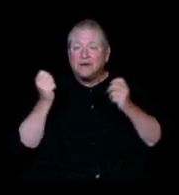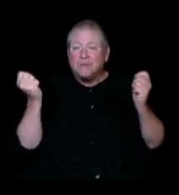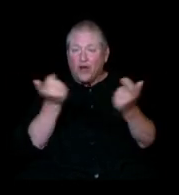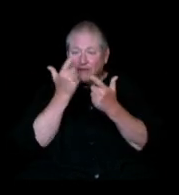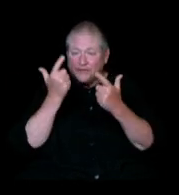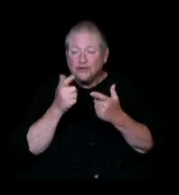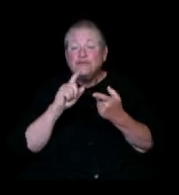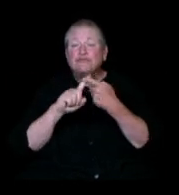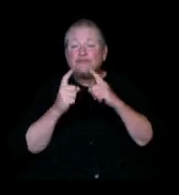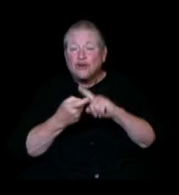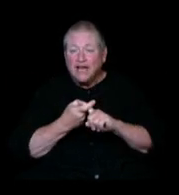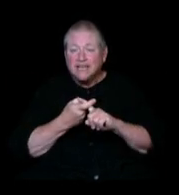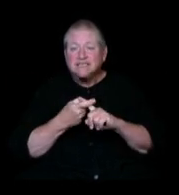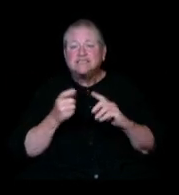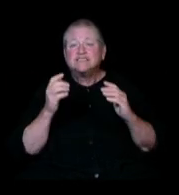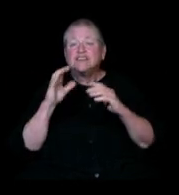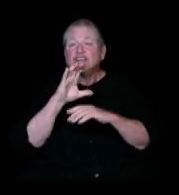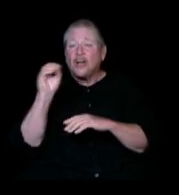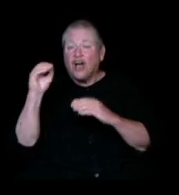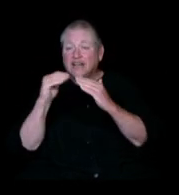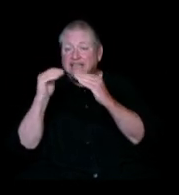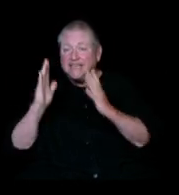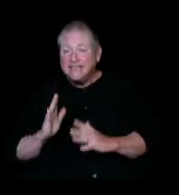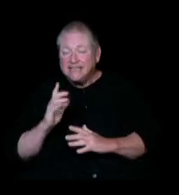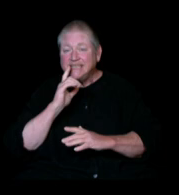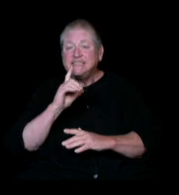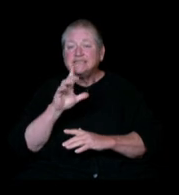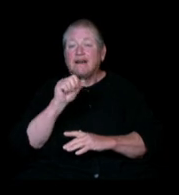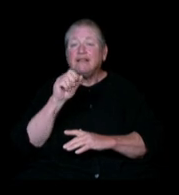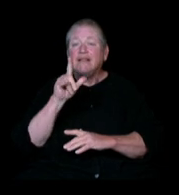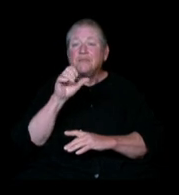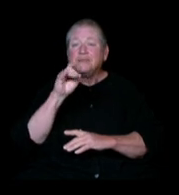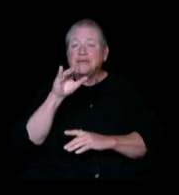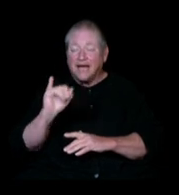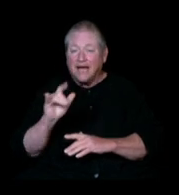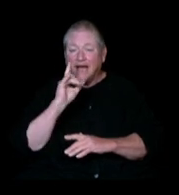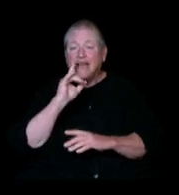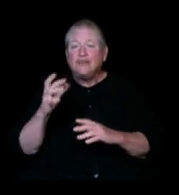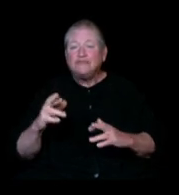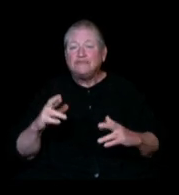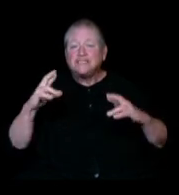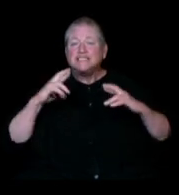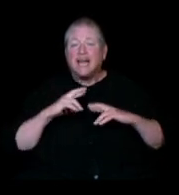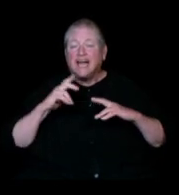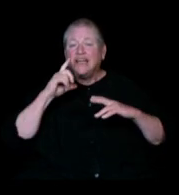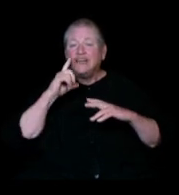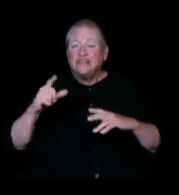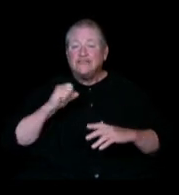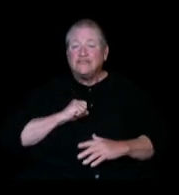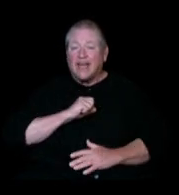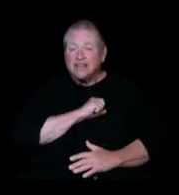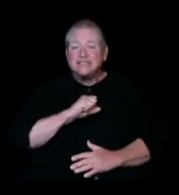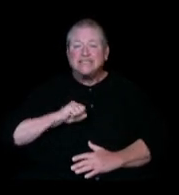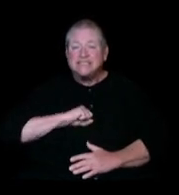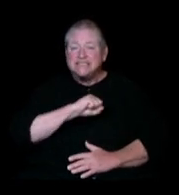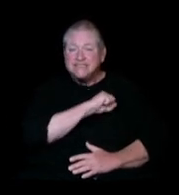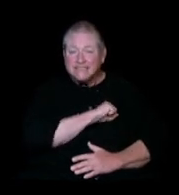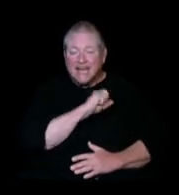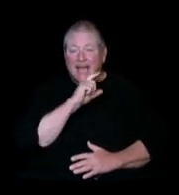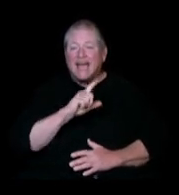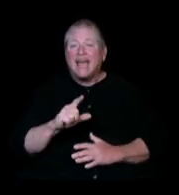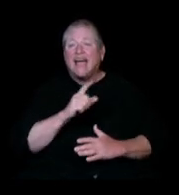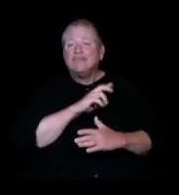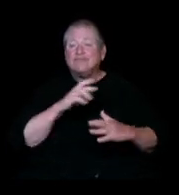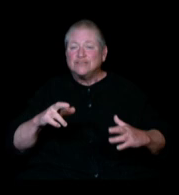friends, colleagues, alumni, retired faculty and staff, emeritus faculty, our board of trustees,